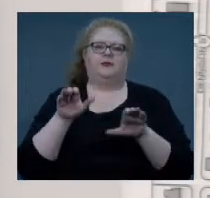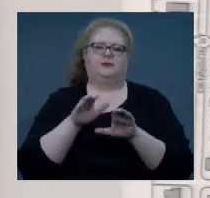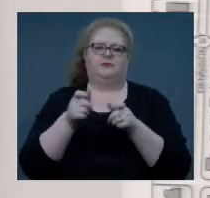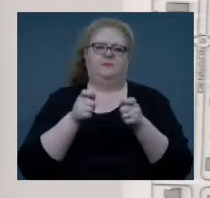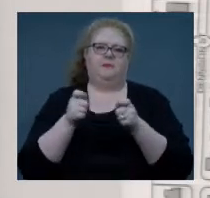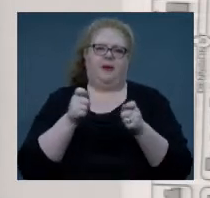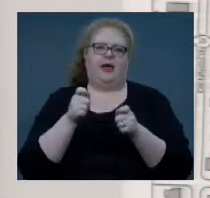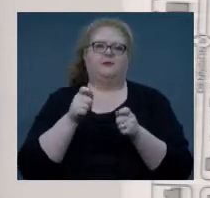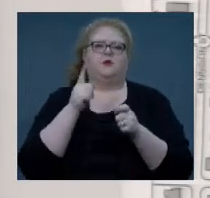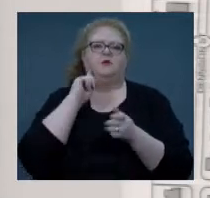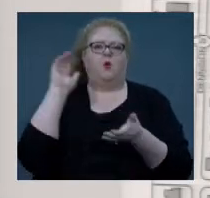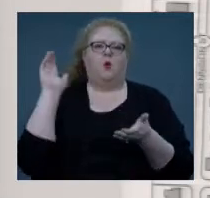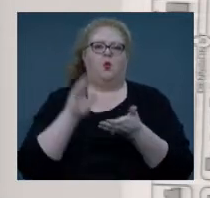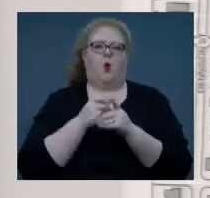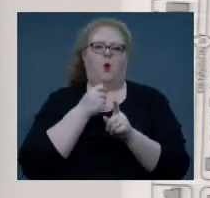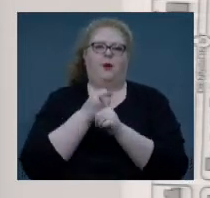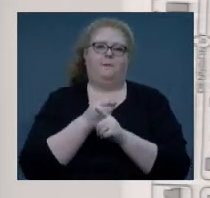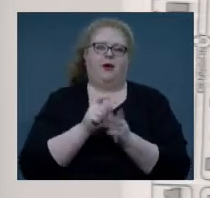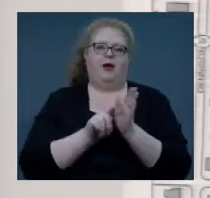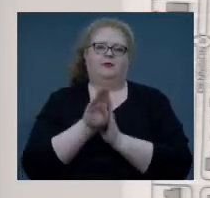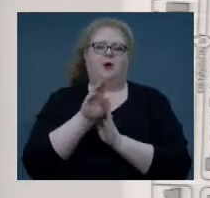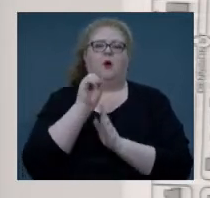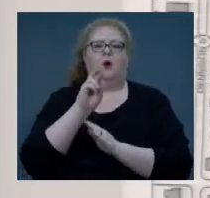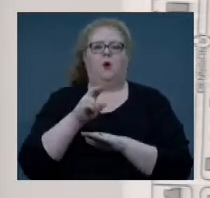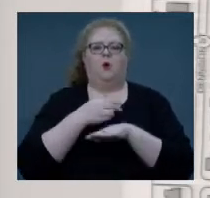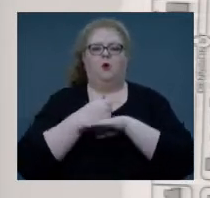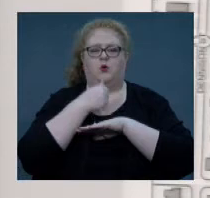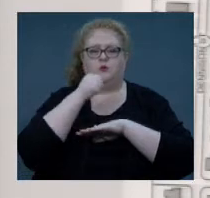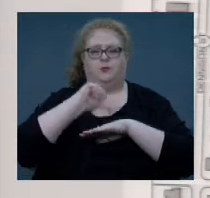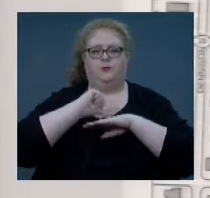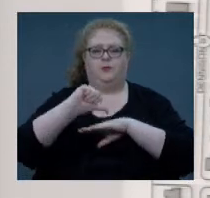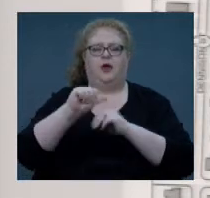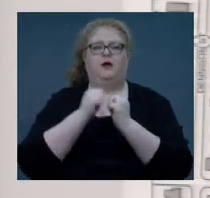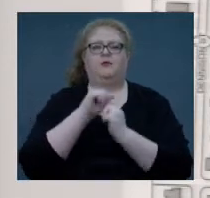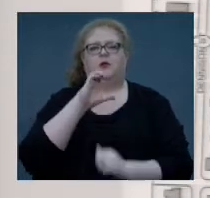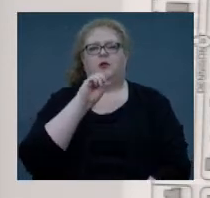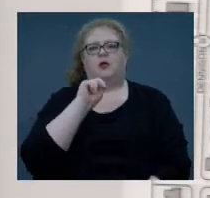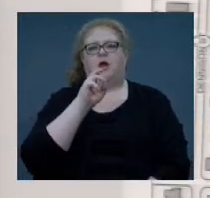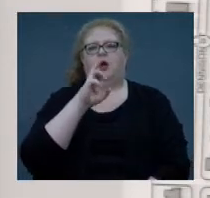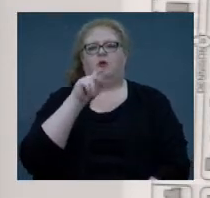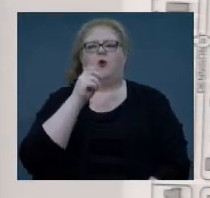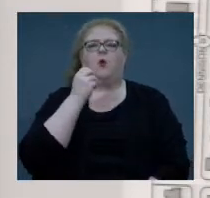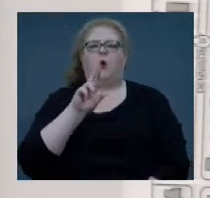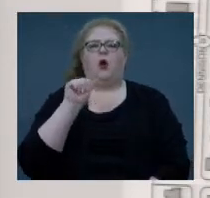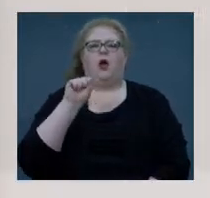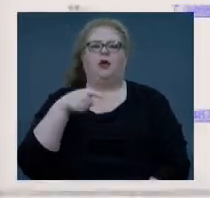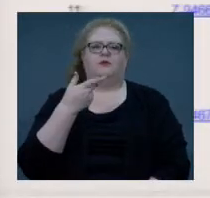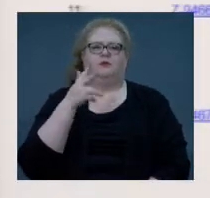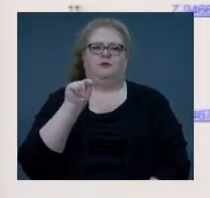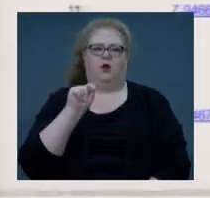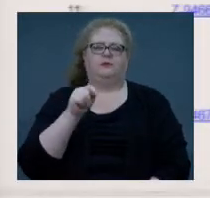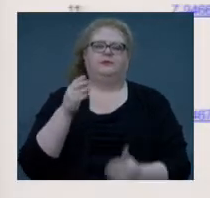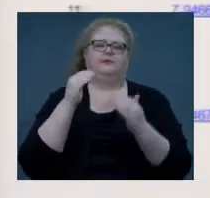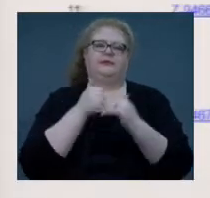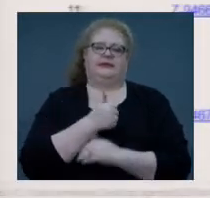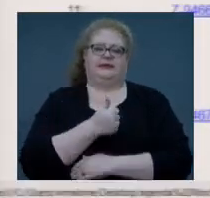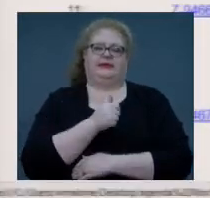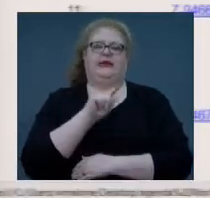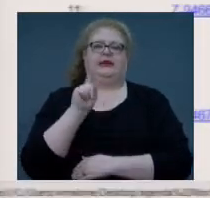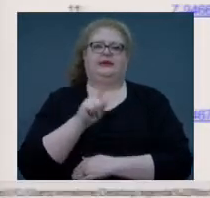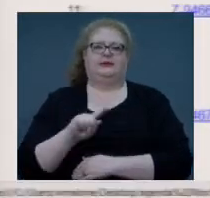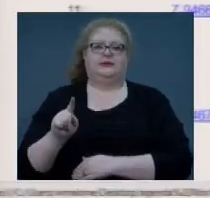for low-impact development, or to be paved with either concrete or asphalt. Item 10, file